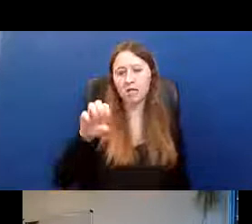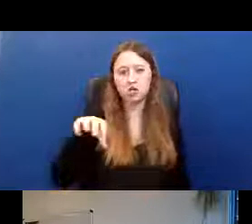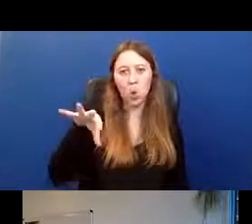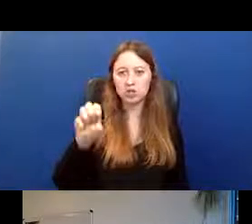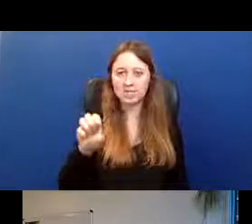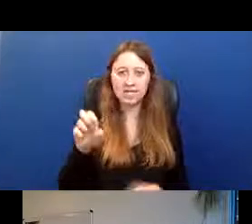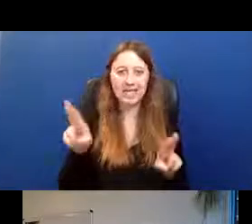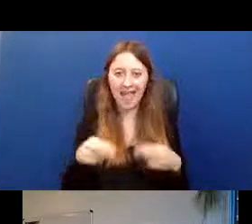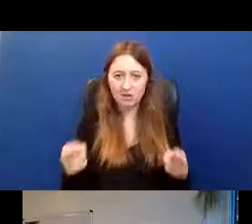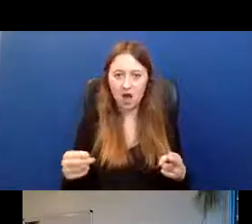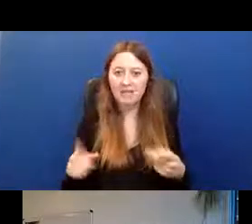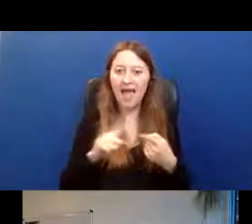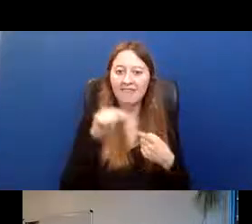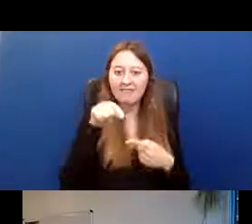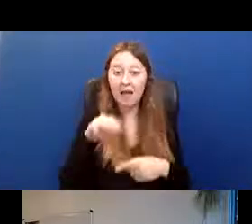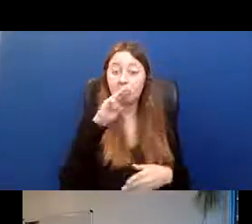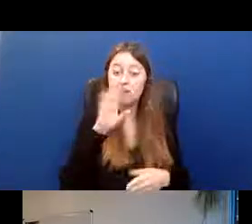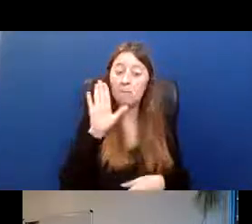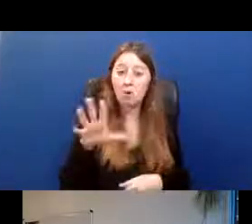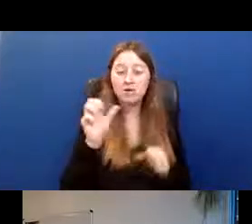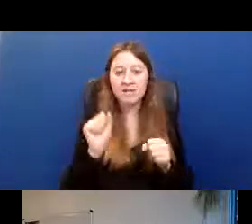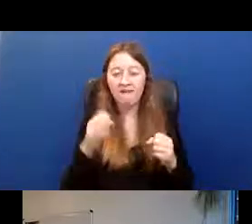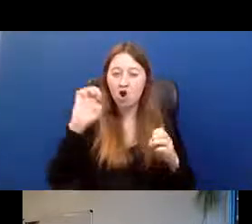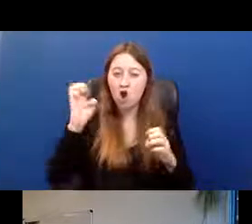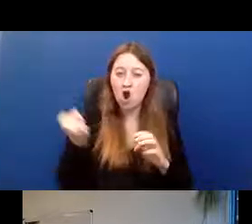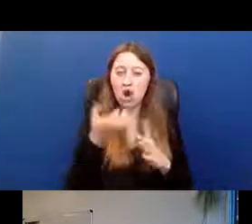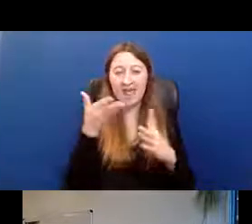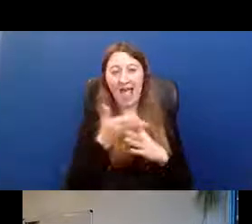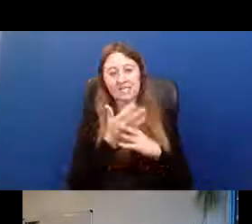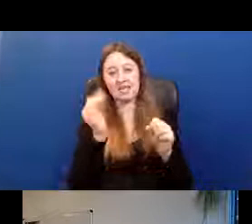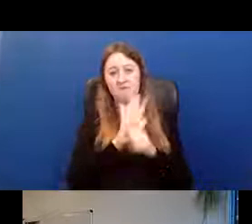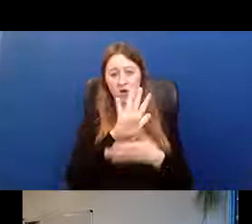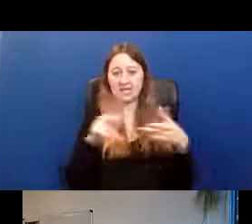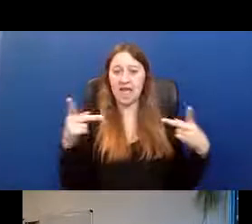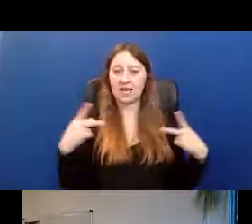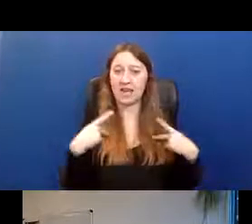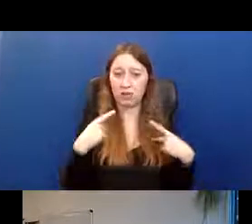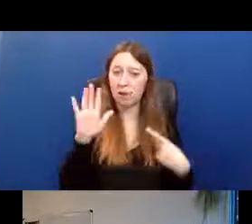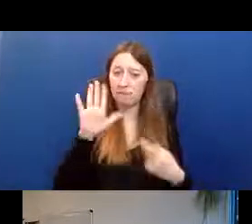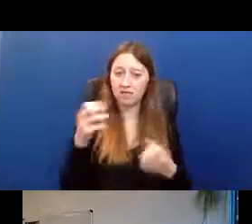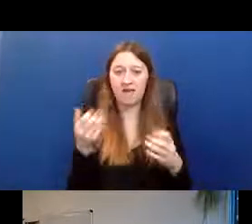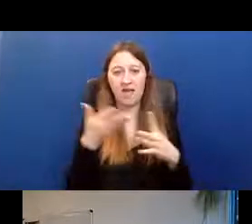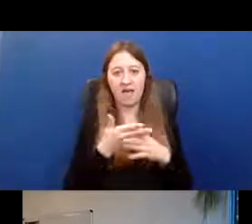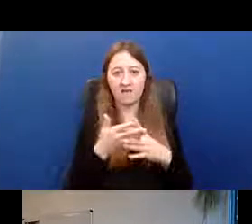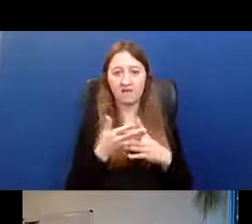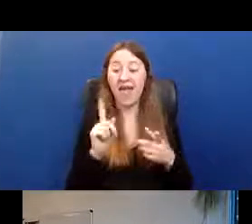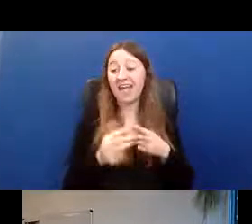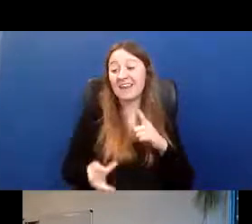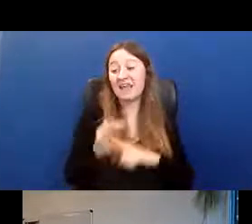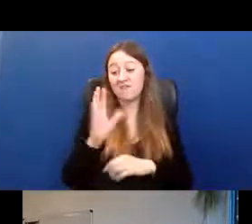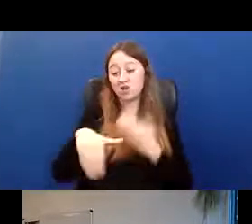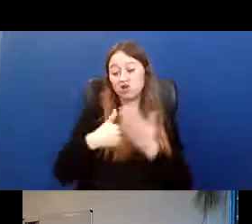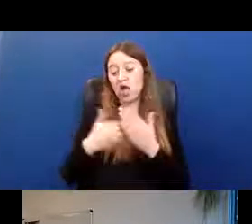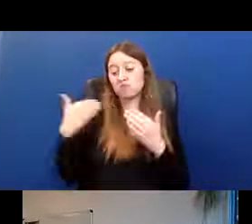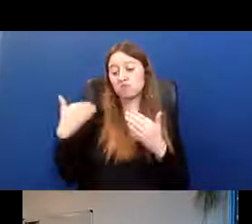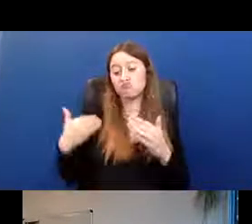because that's a language they can access. And especially children who are perhaps going on to have an implant, if they have an implant towards